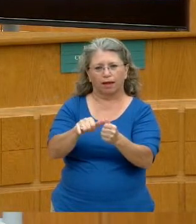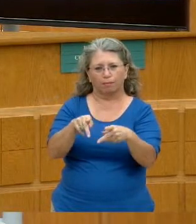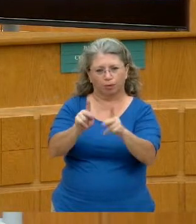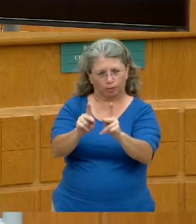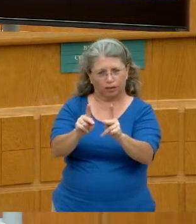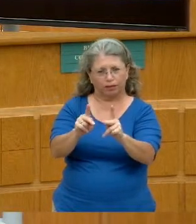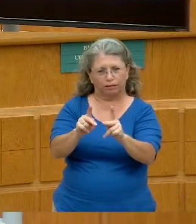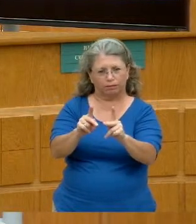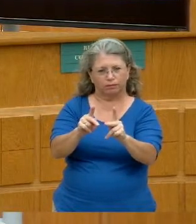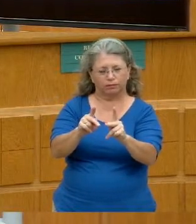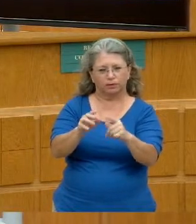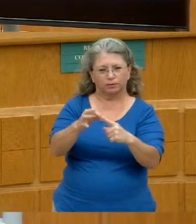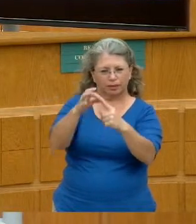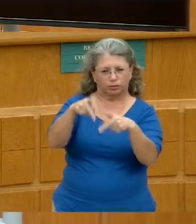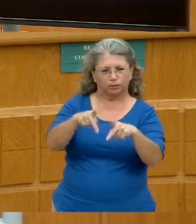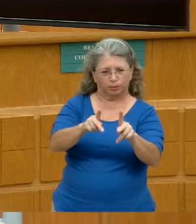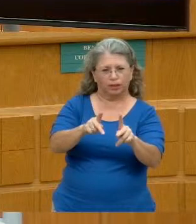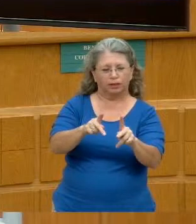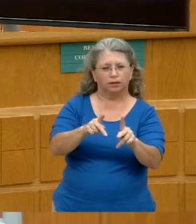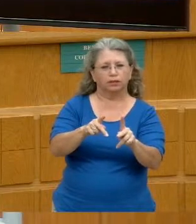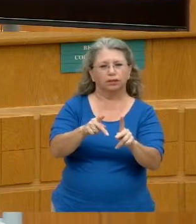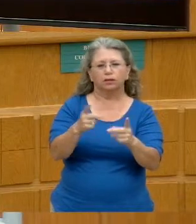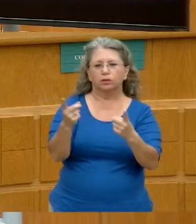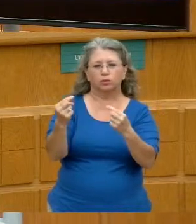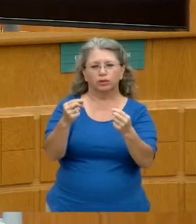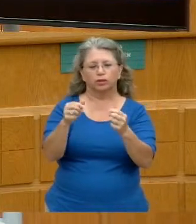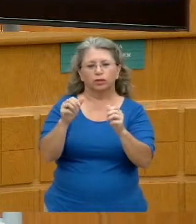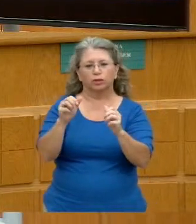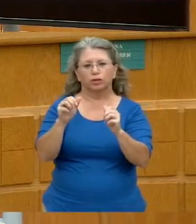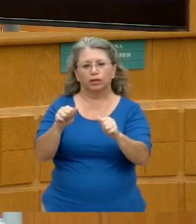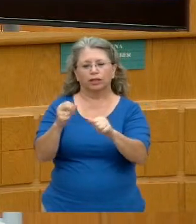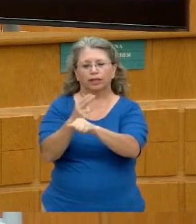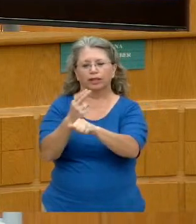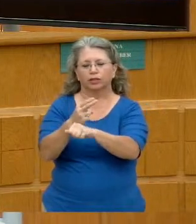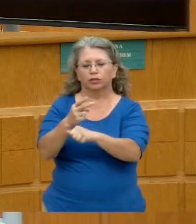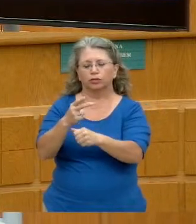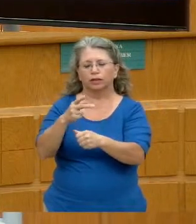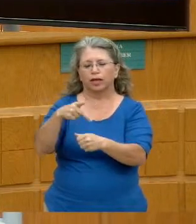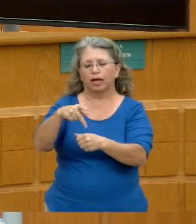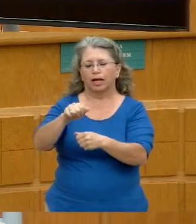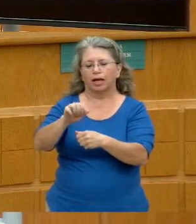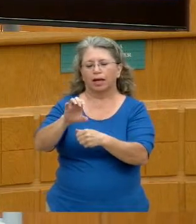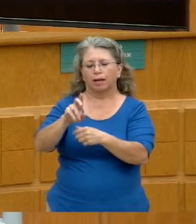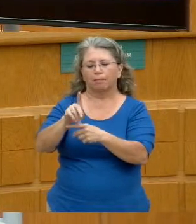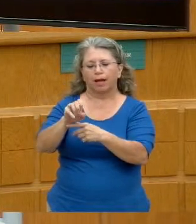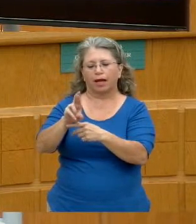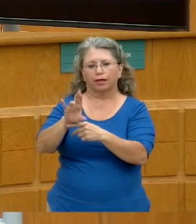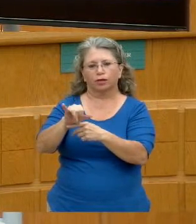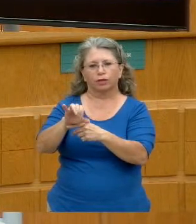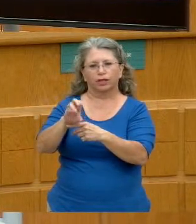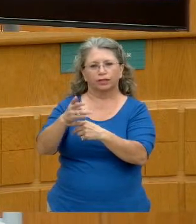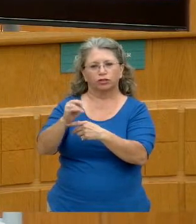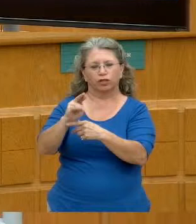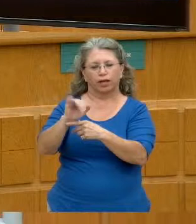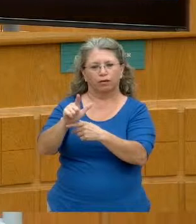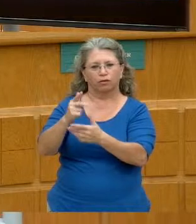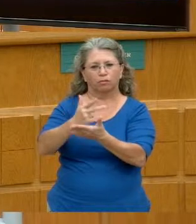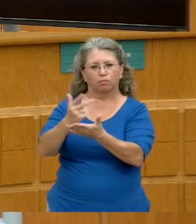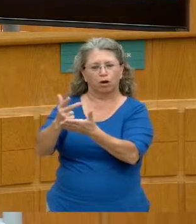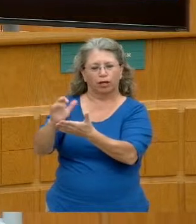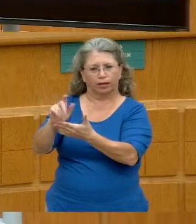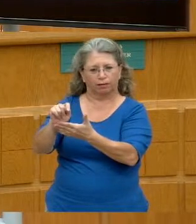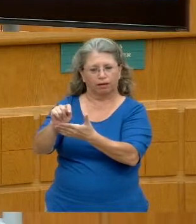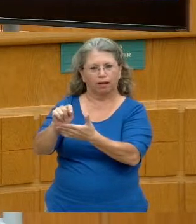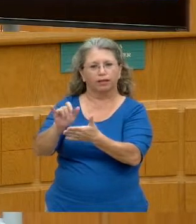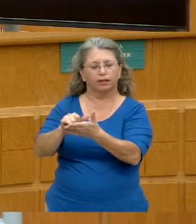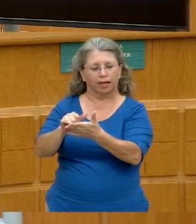what they will do is use the Packery Channel parking lot. That parking lot will not be closed, and that'll remain